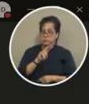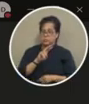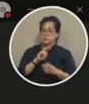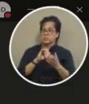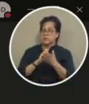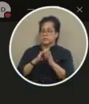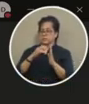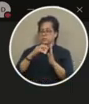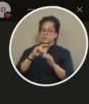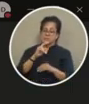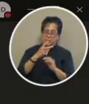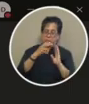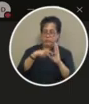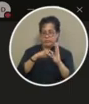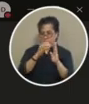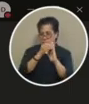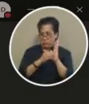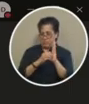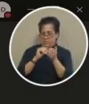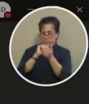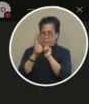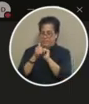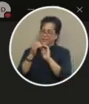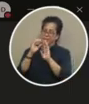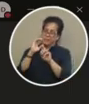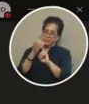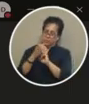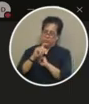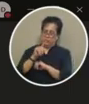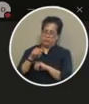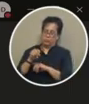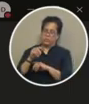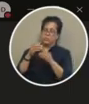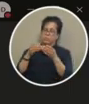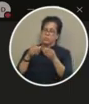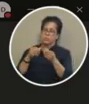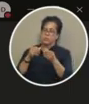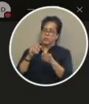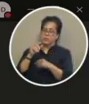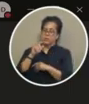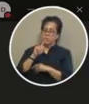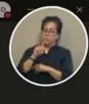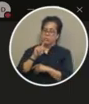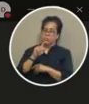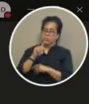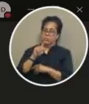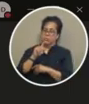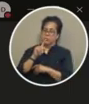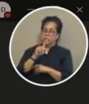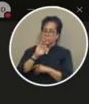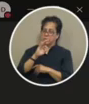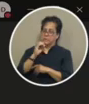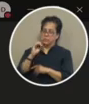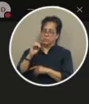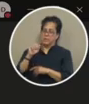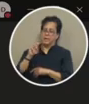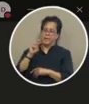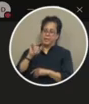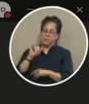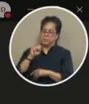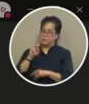second reading of an ordinance amending a condition, a zoning condition on property at 1900 Amy Sue. This will also